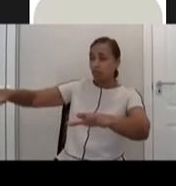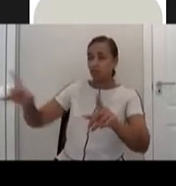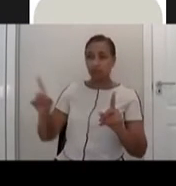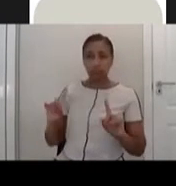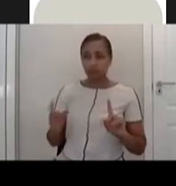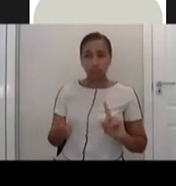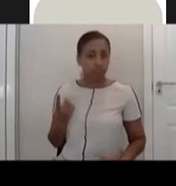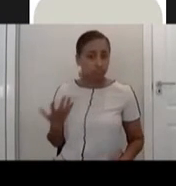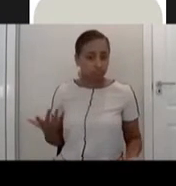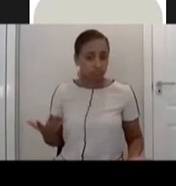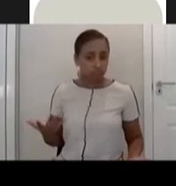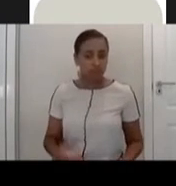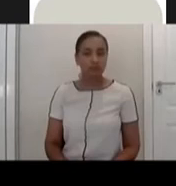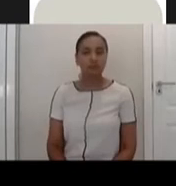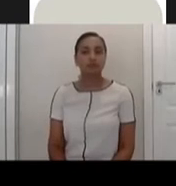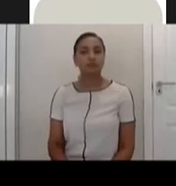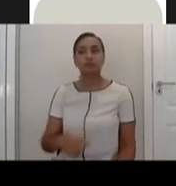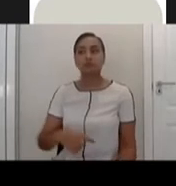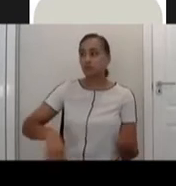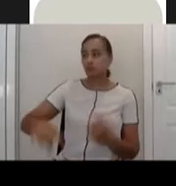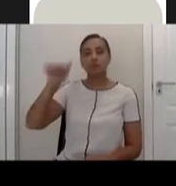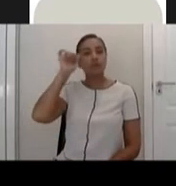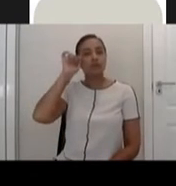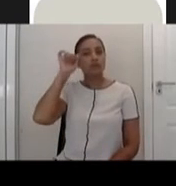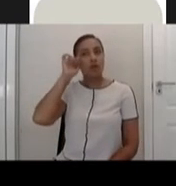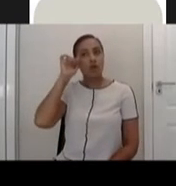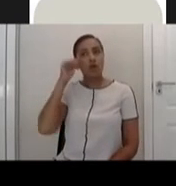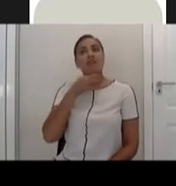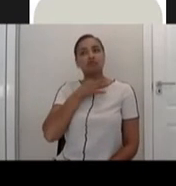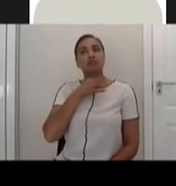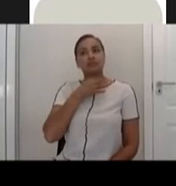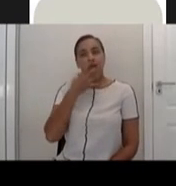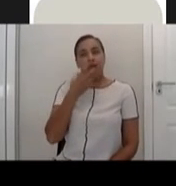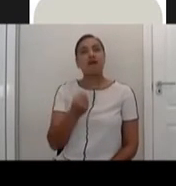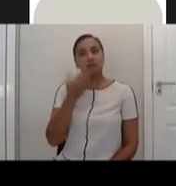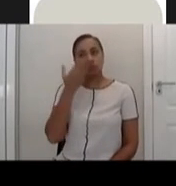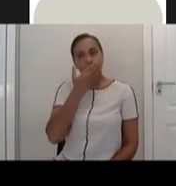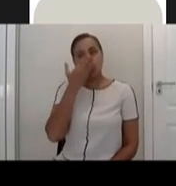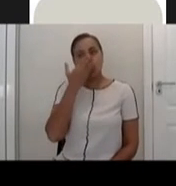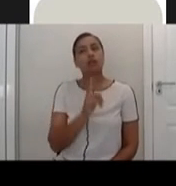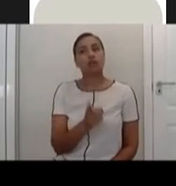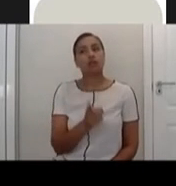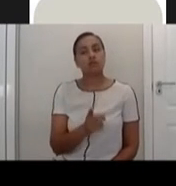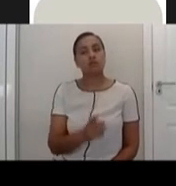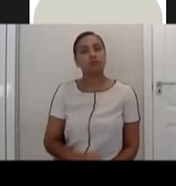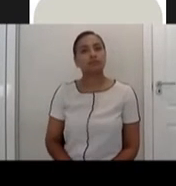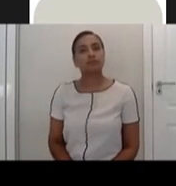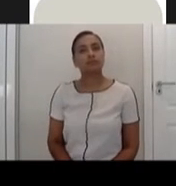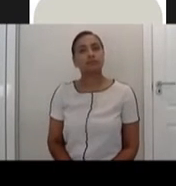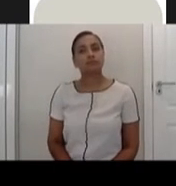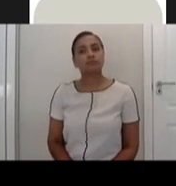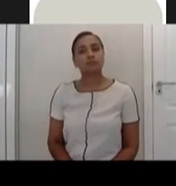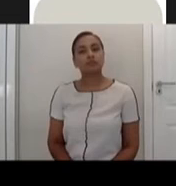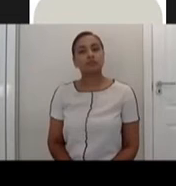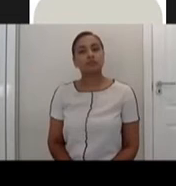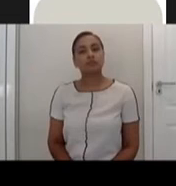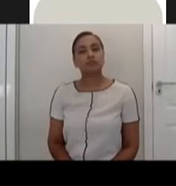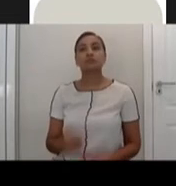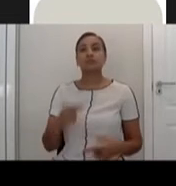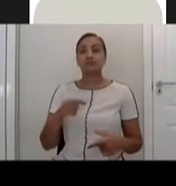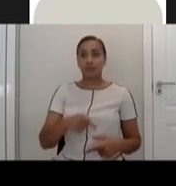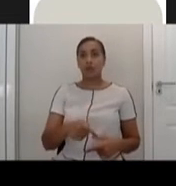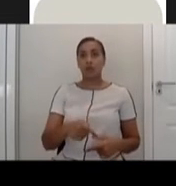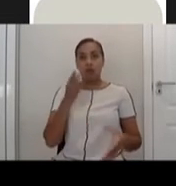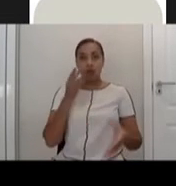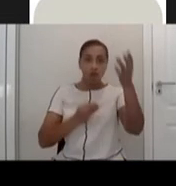You know, so we do know that this is a risk. This is one of the areas, though, that we are learning more